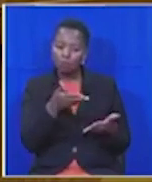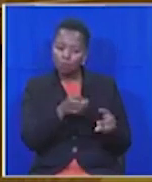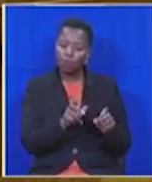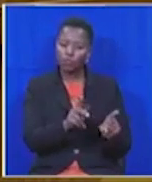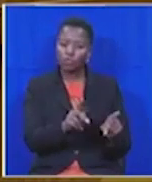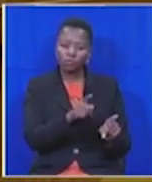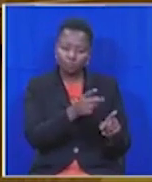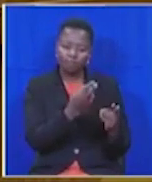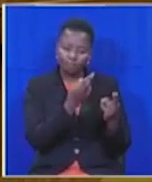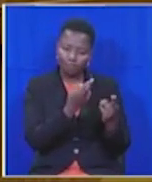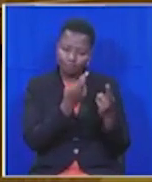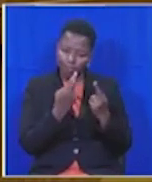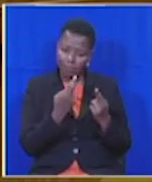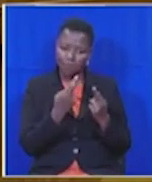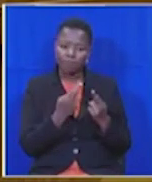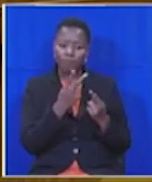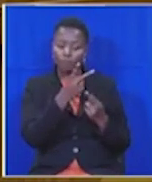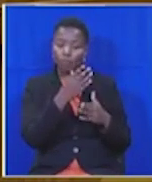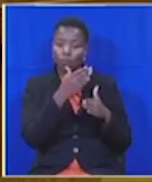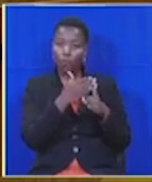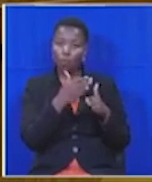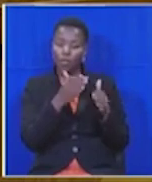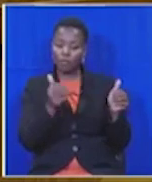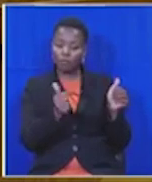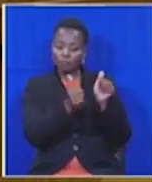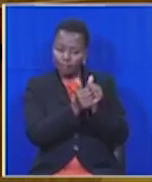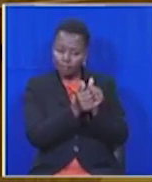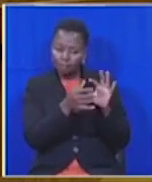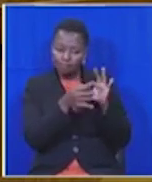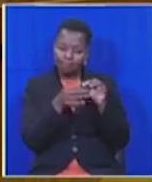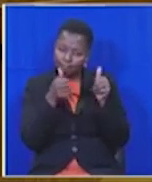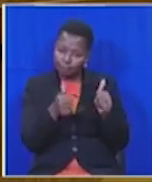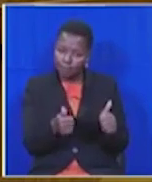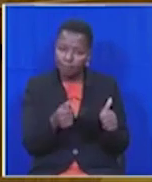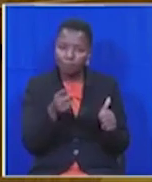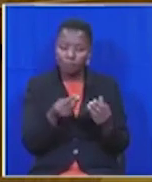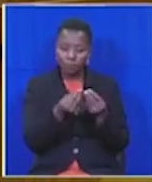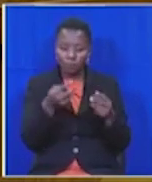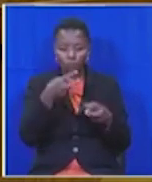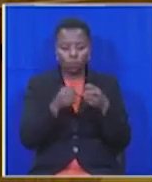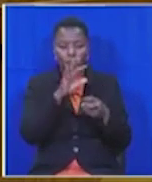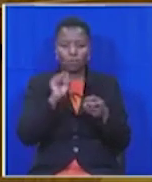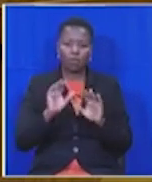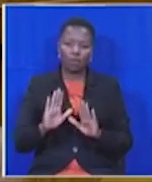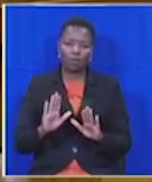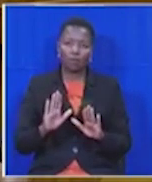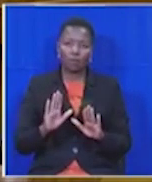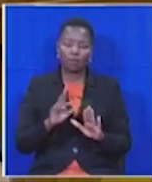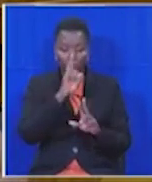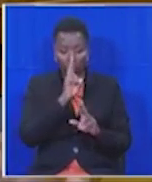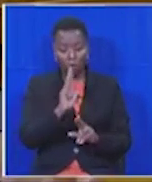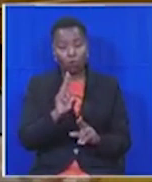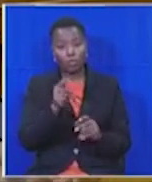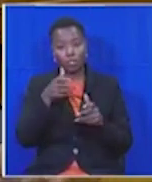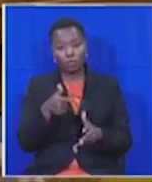respect that and work in a manner that assists us to address the challenges of our country. Honorable Speaker,